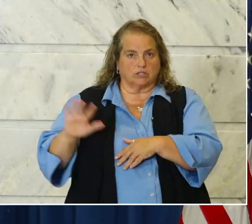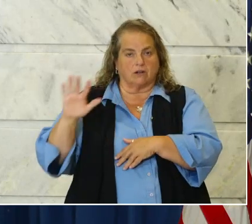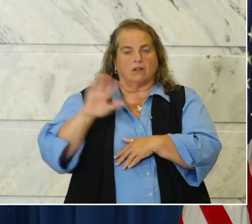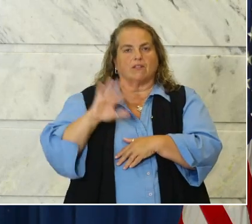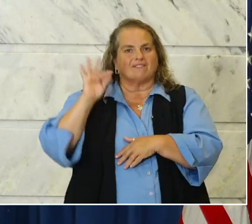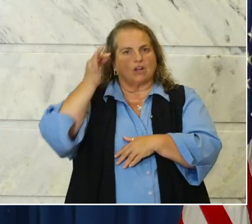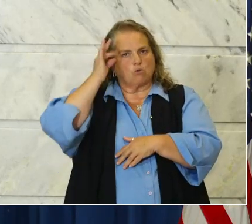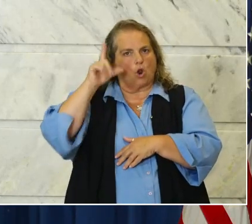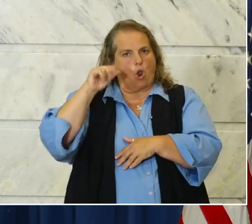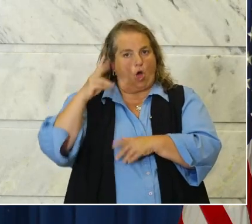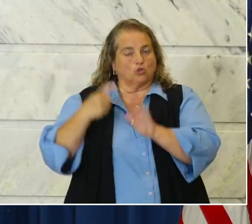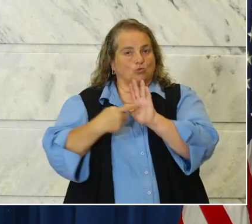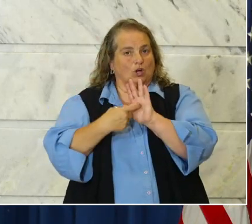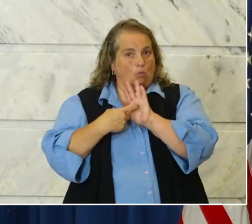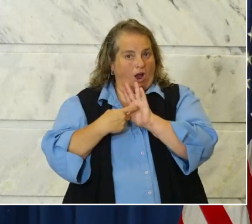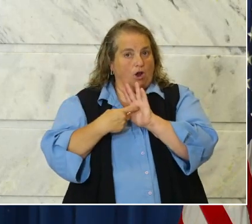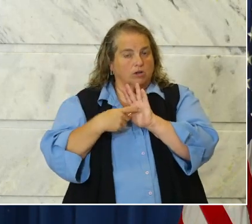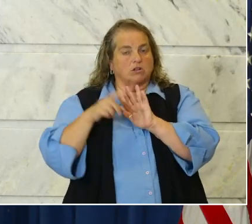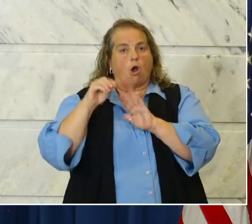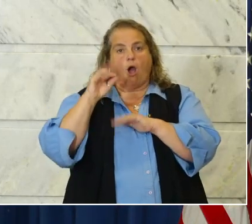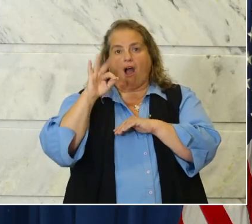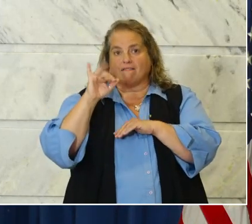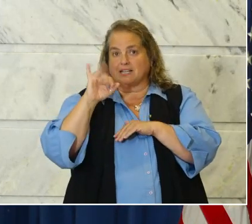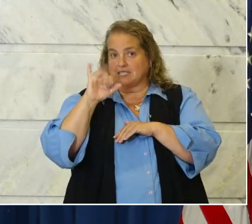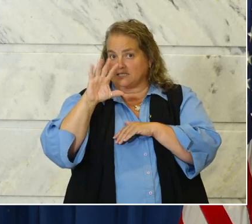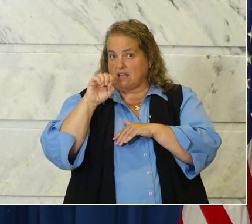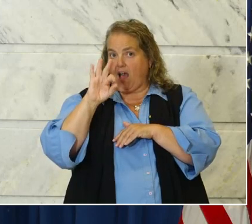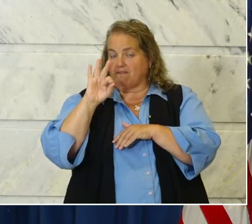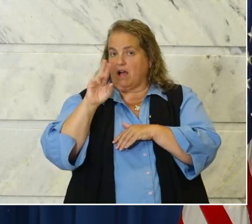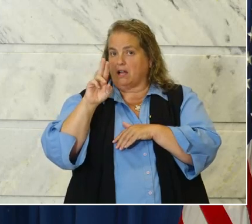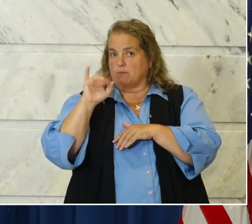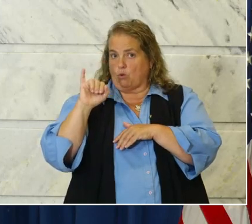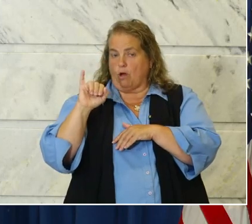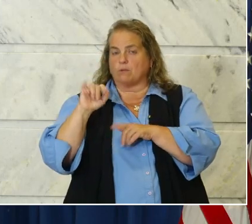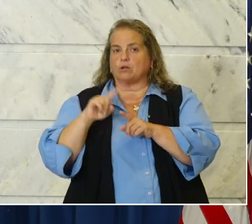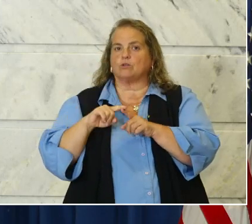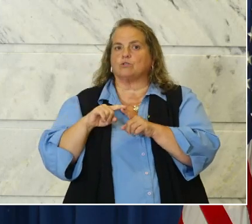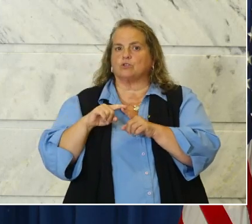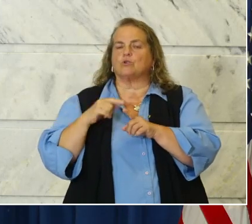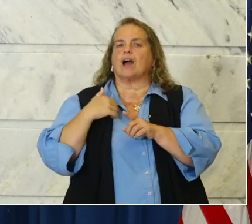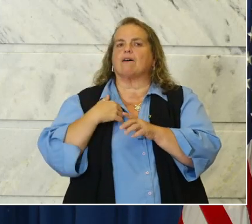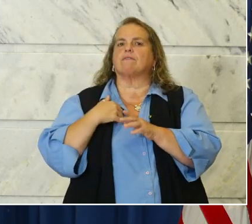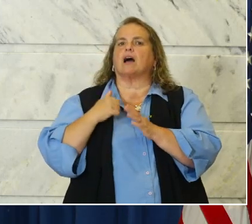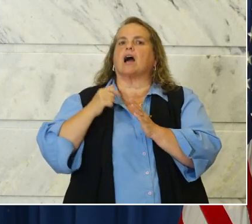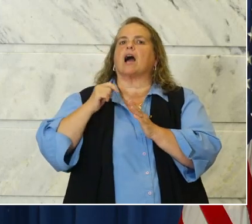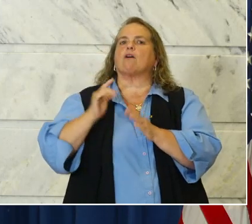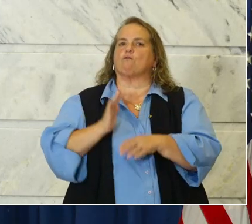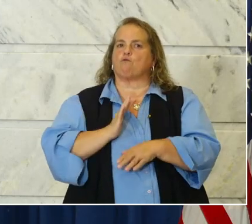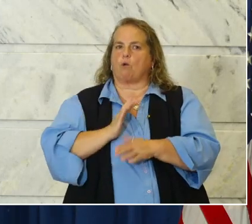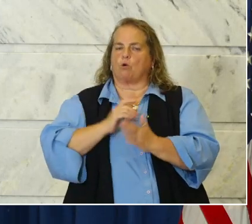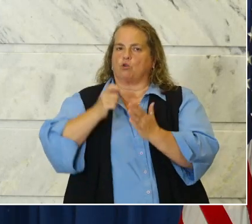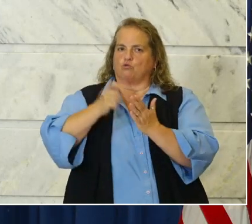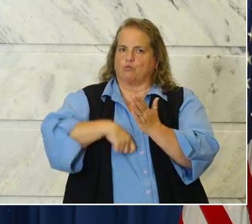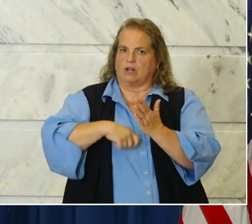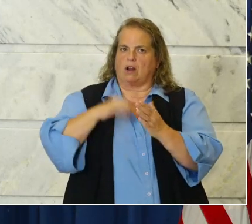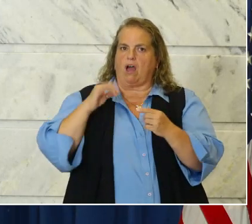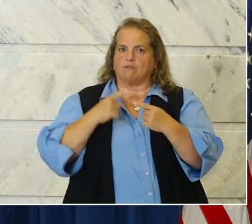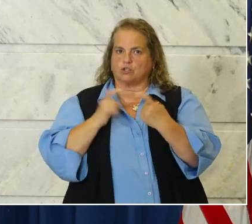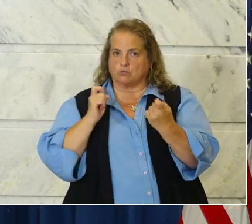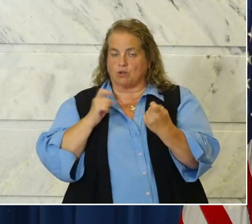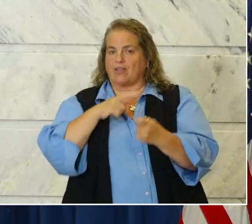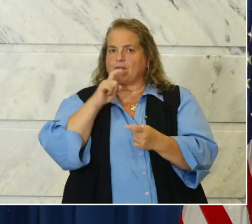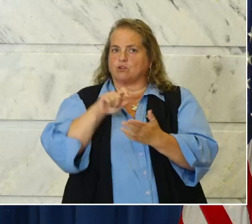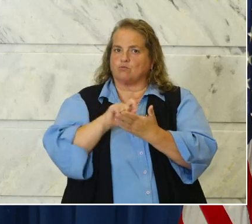federal law requires the Office of Unemployment to issue a formal written adjudication of the dispute. They have to either write a